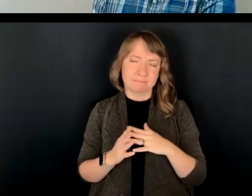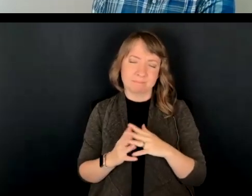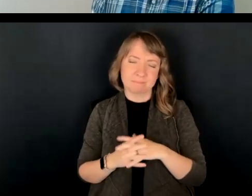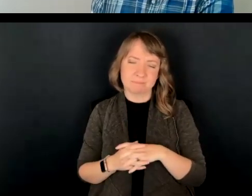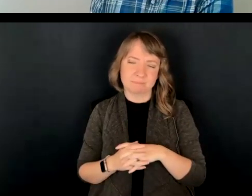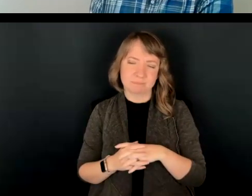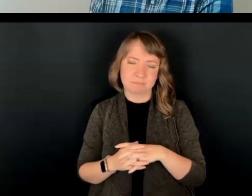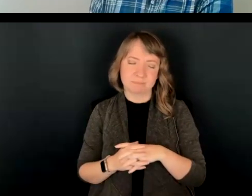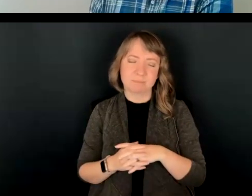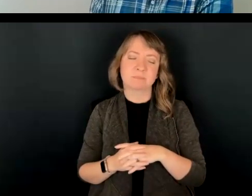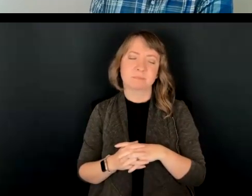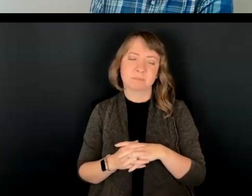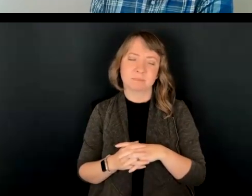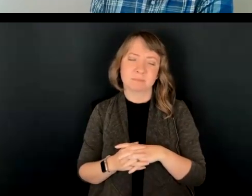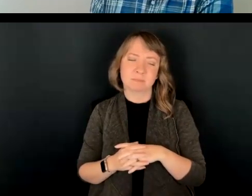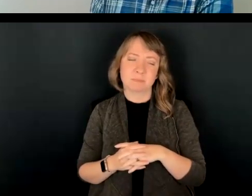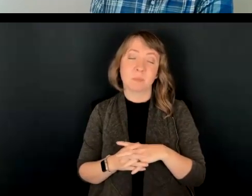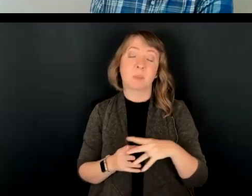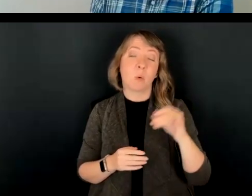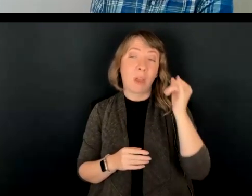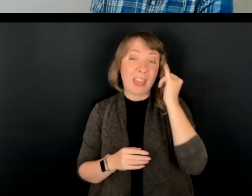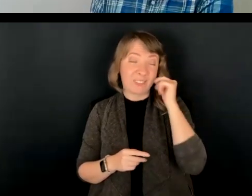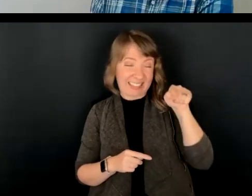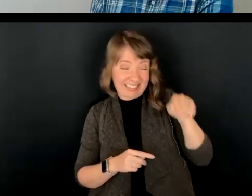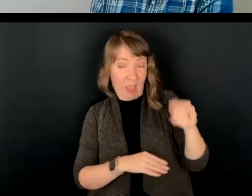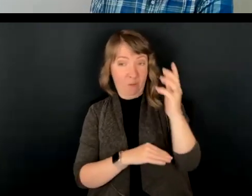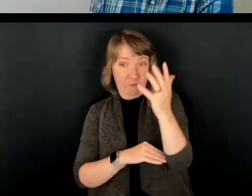if the forest doesn't have a volunteer coordinator, then the